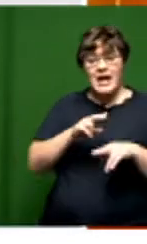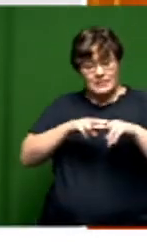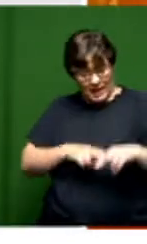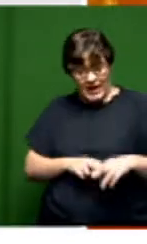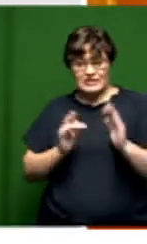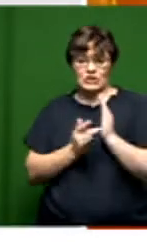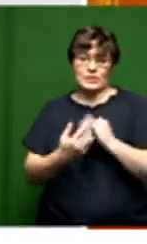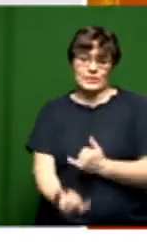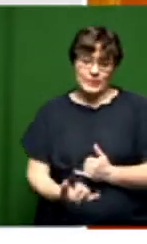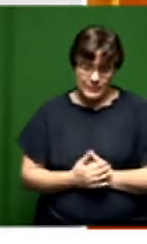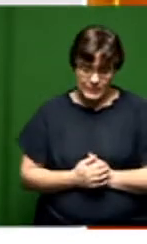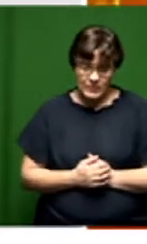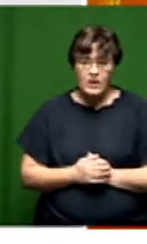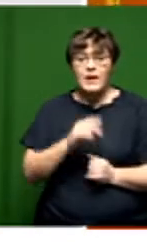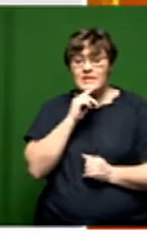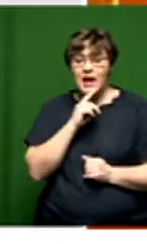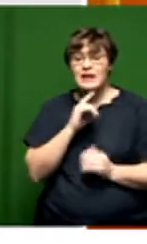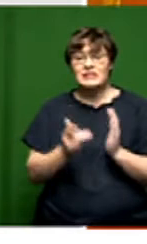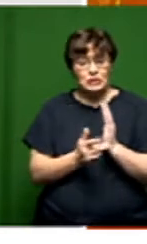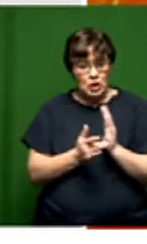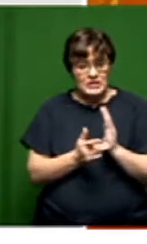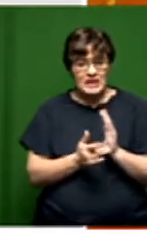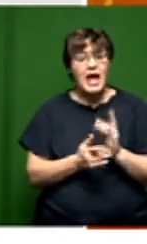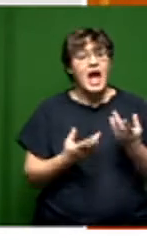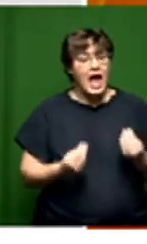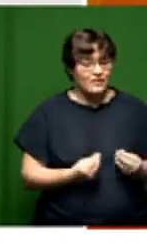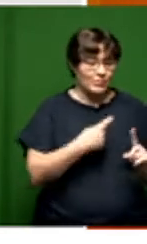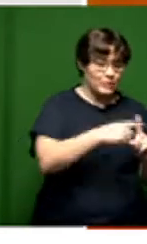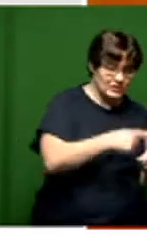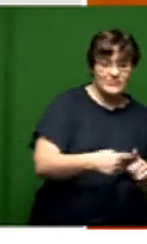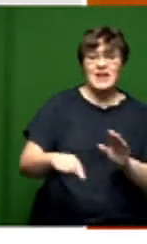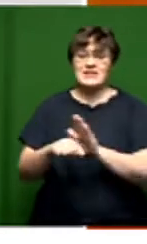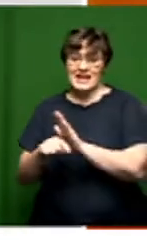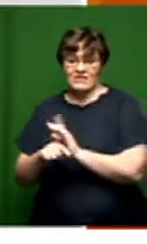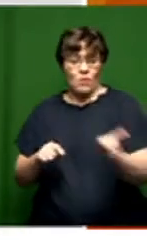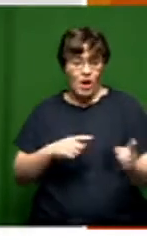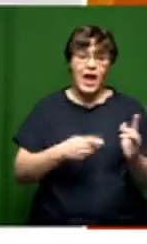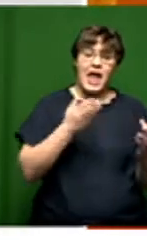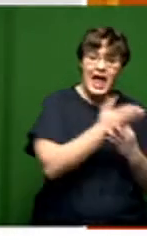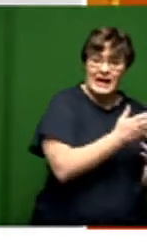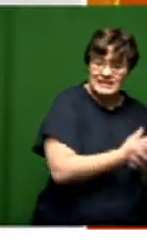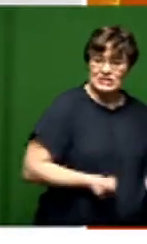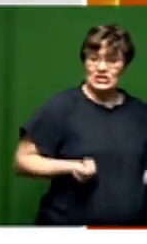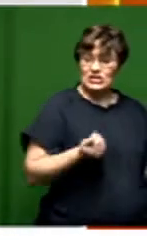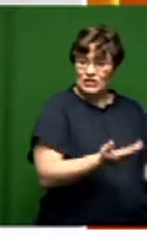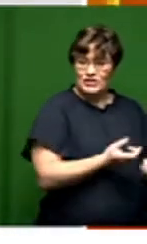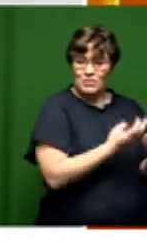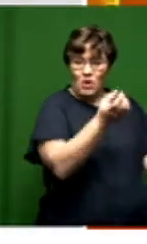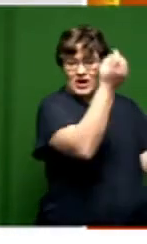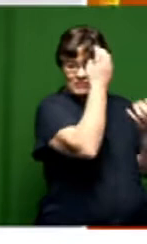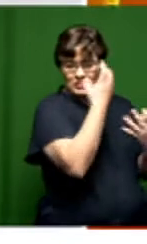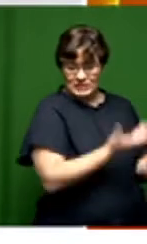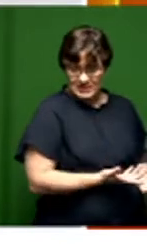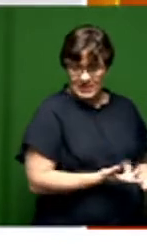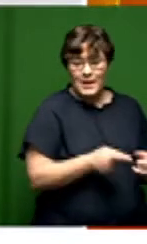technology. Technology is a double-edged sword. Sometimes it can help accessing more information and more services, yet we